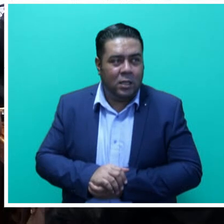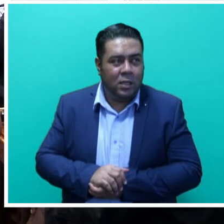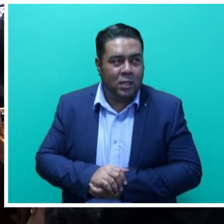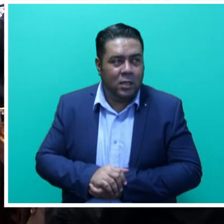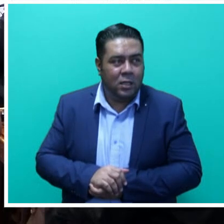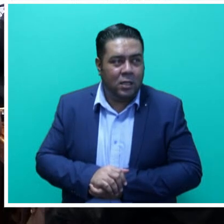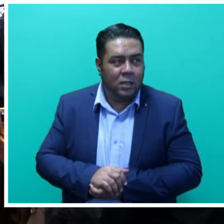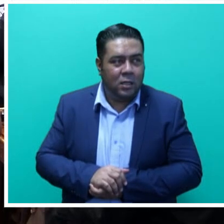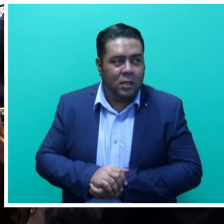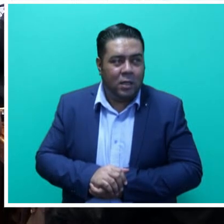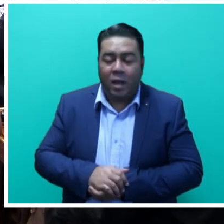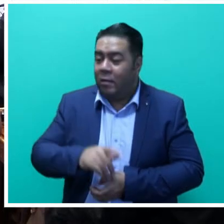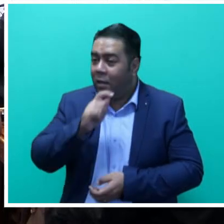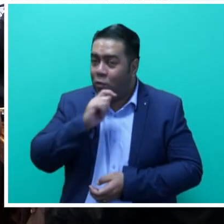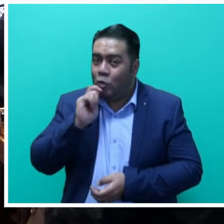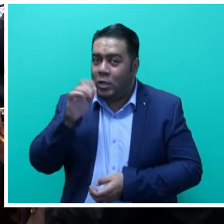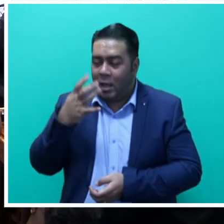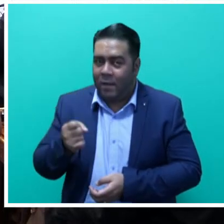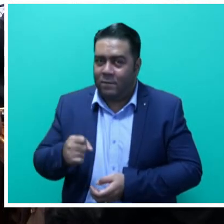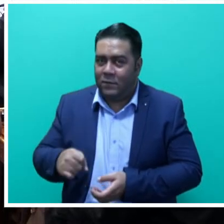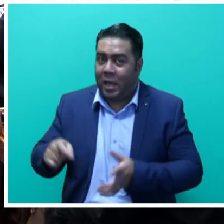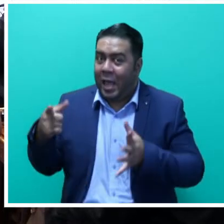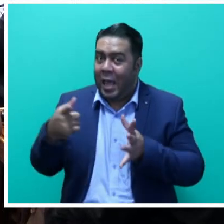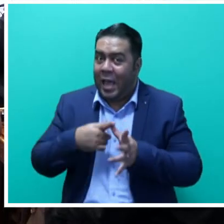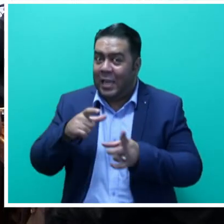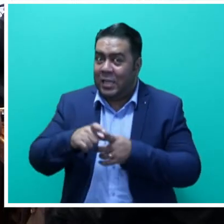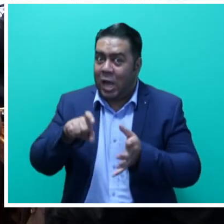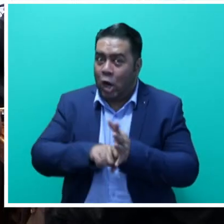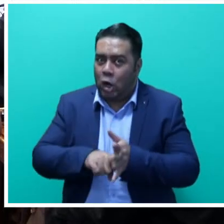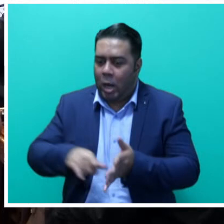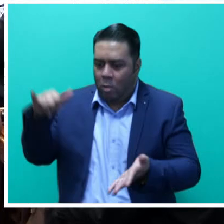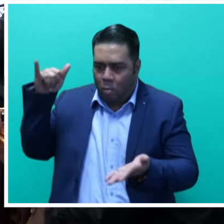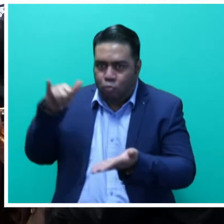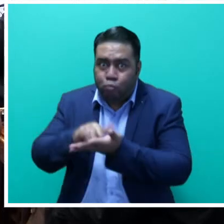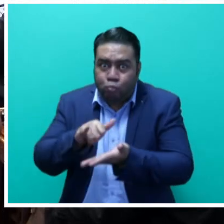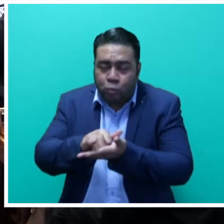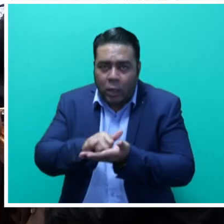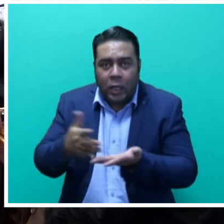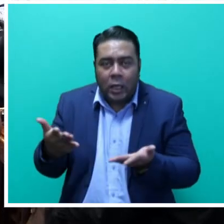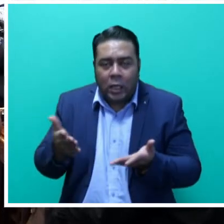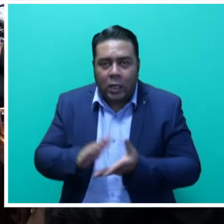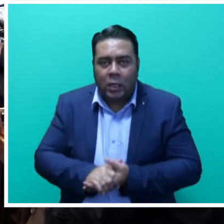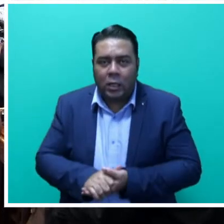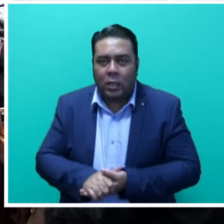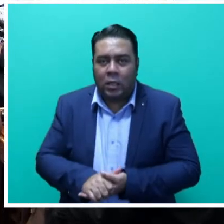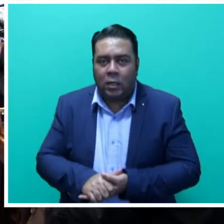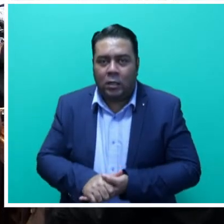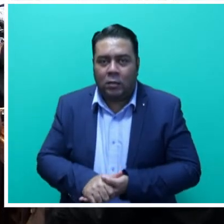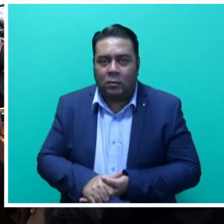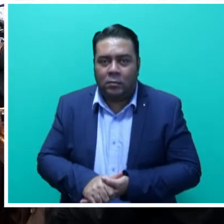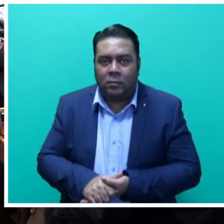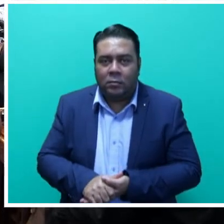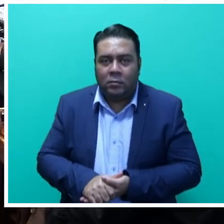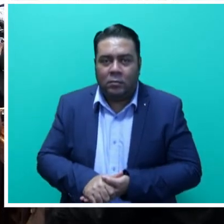Taveuni should see the ADR landing in Matei. That is important for the growth in Taveuni. It has